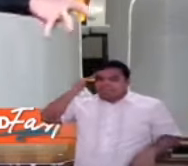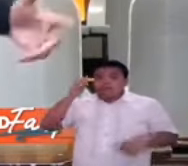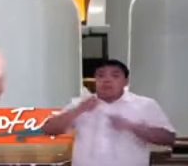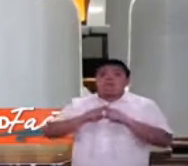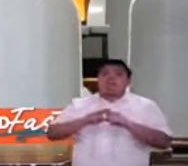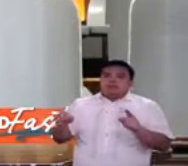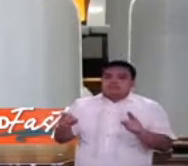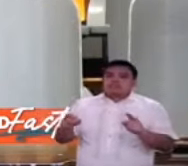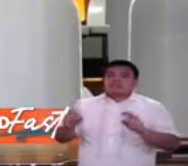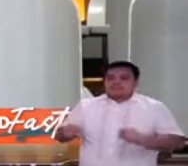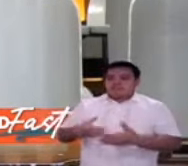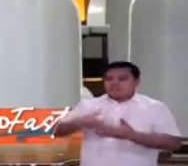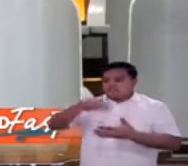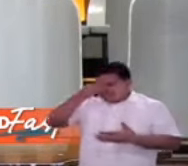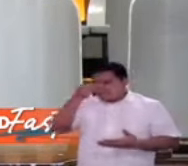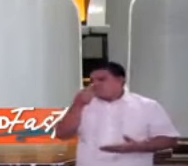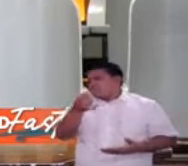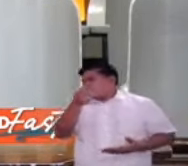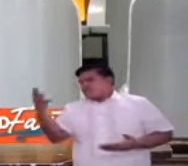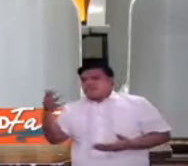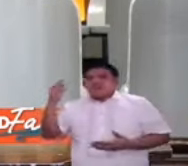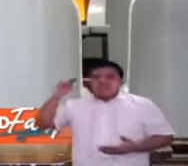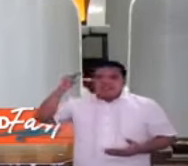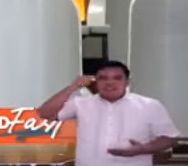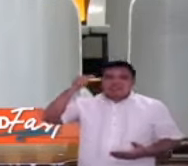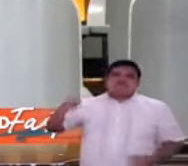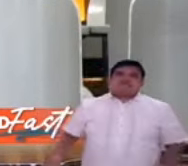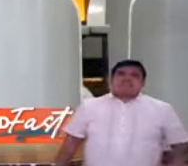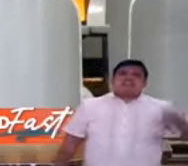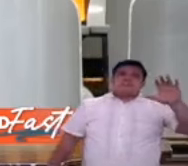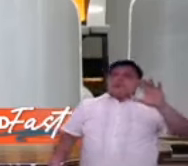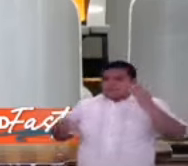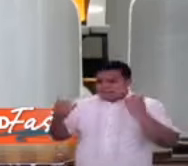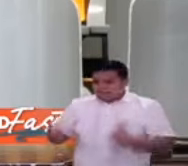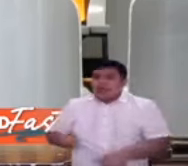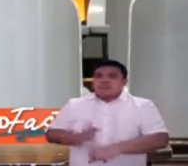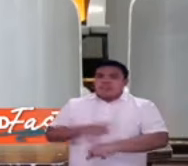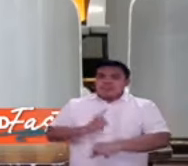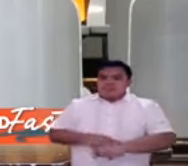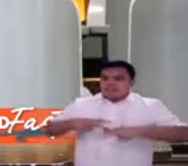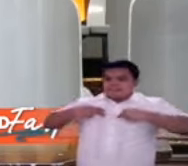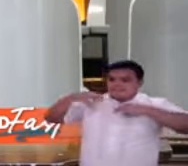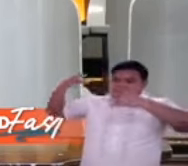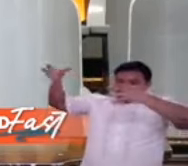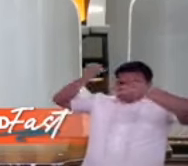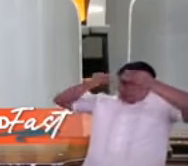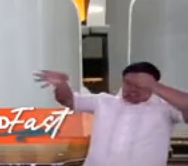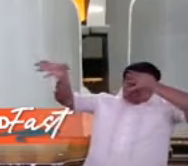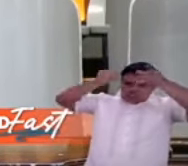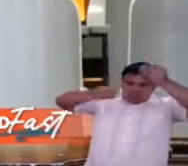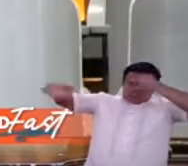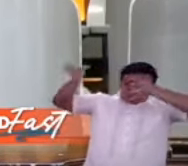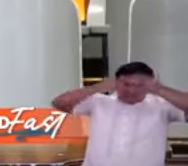but they learn a lot in their head. That is why by the time that they can articulate, wa na